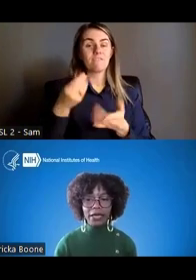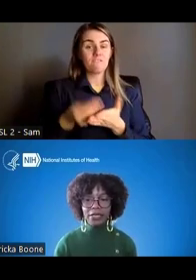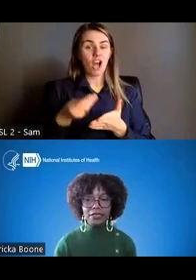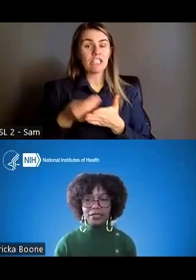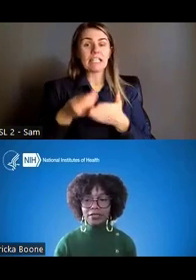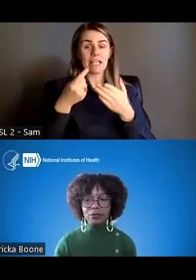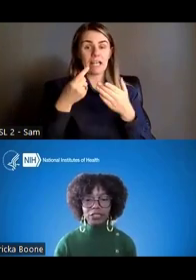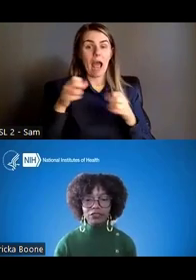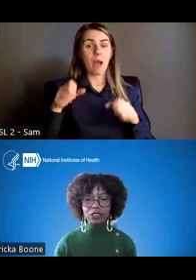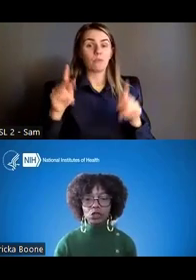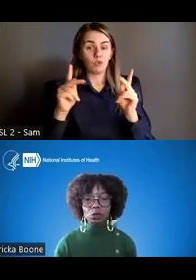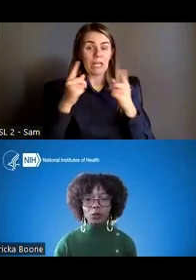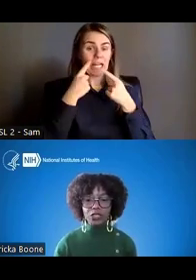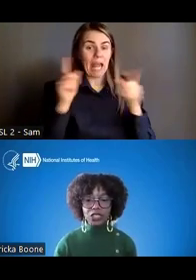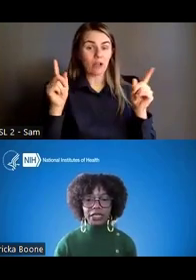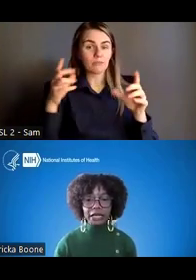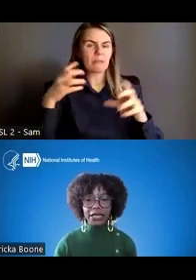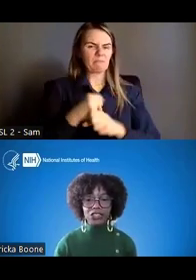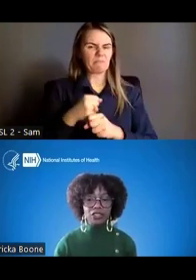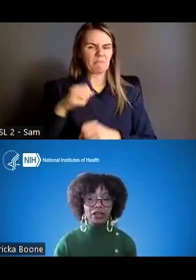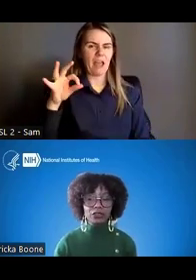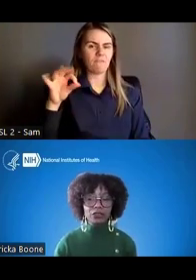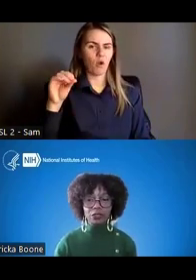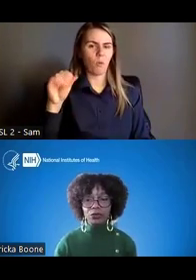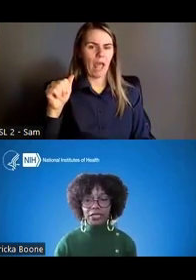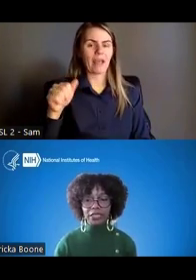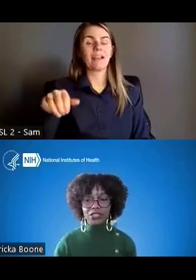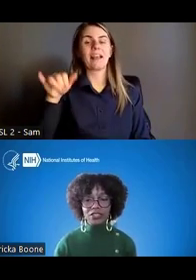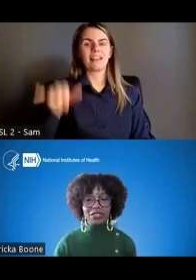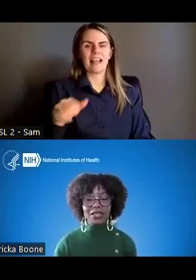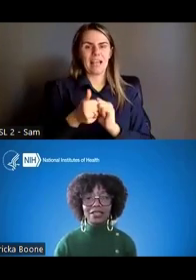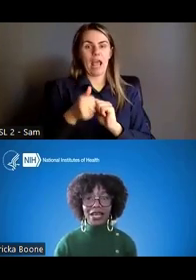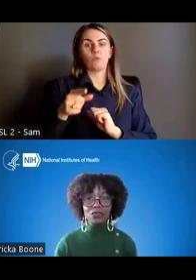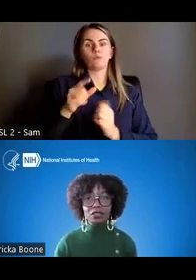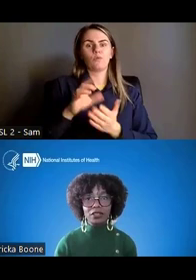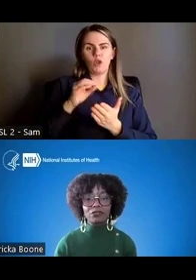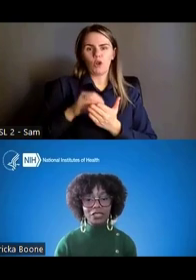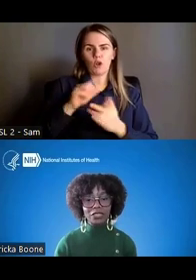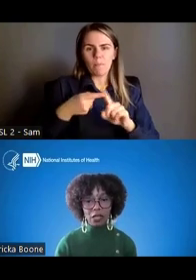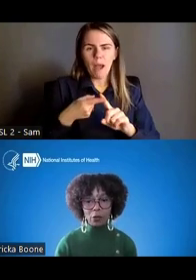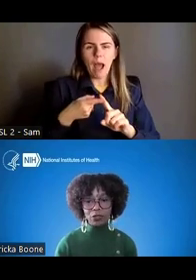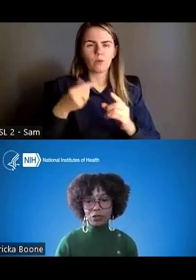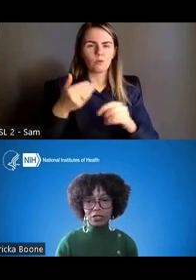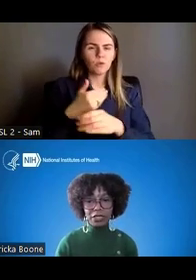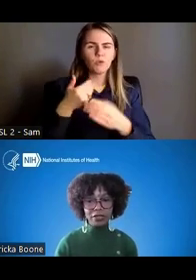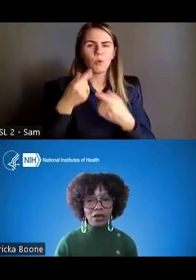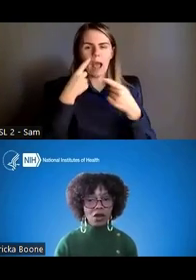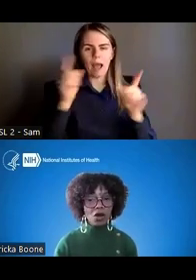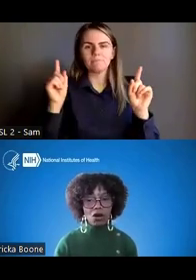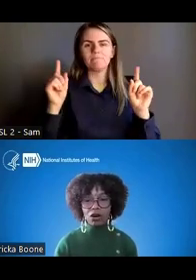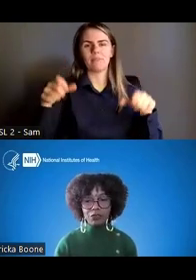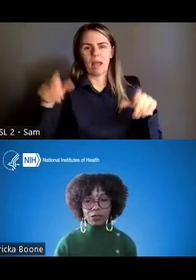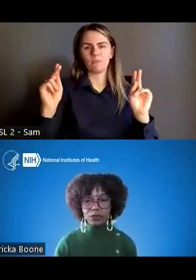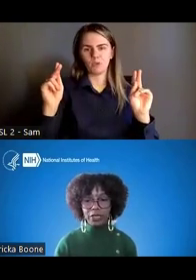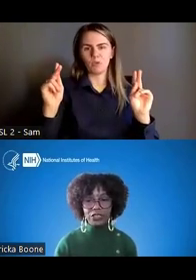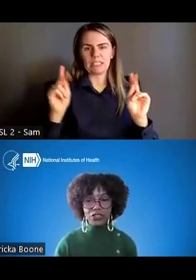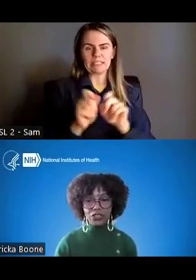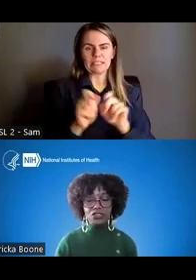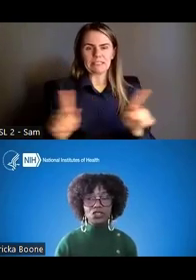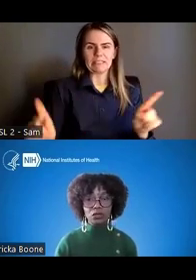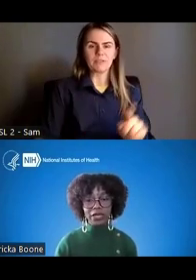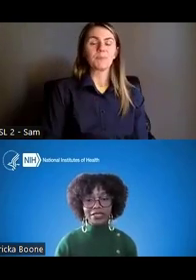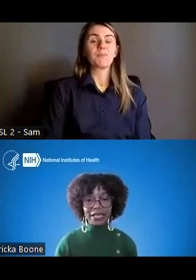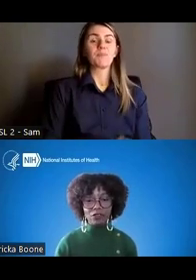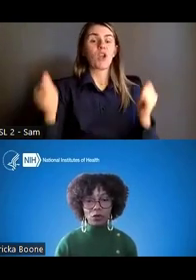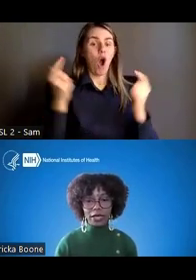FOA. And this is simply a vehicle by which NIH and other federal grant agencies announce their funding opportunities. All federal